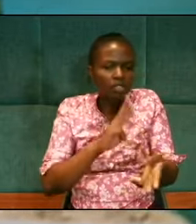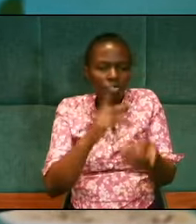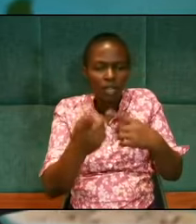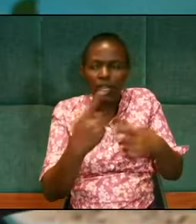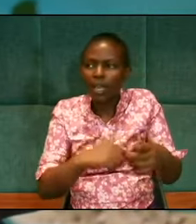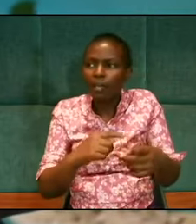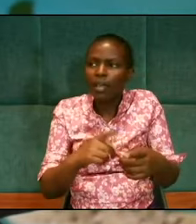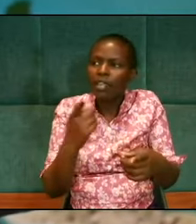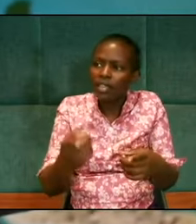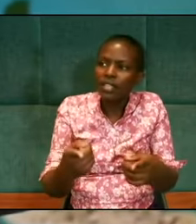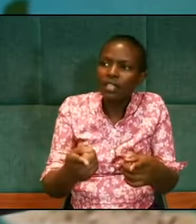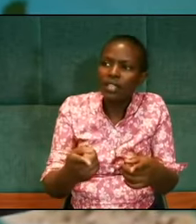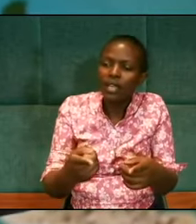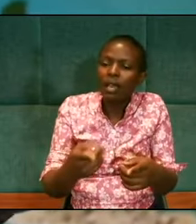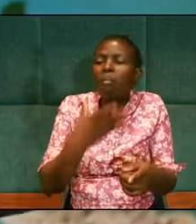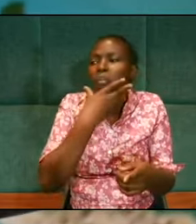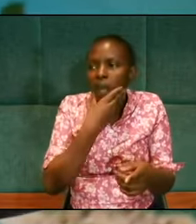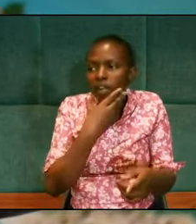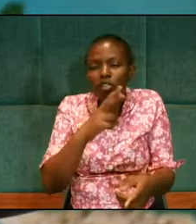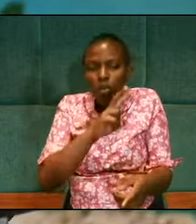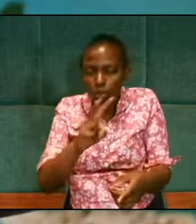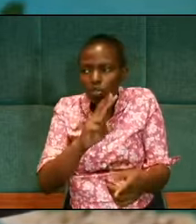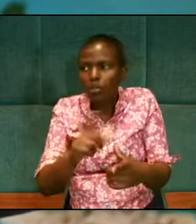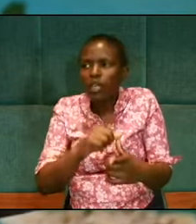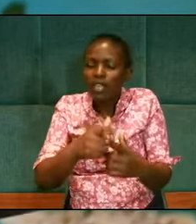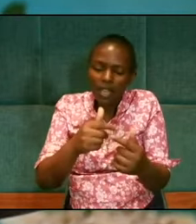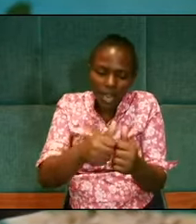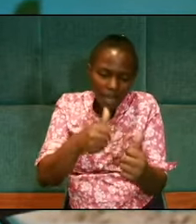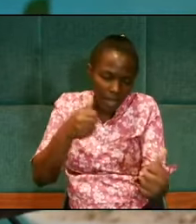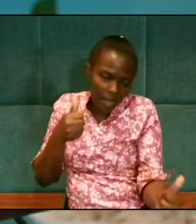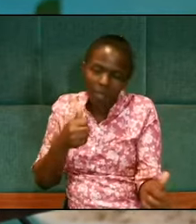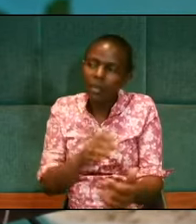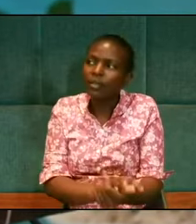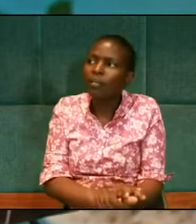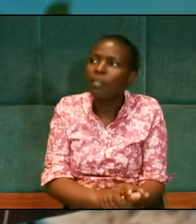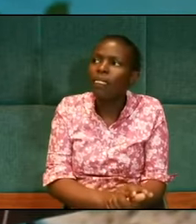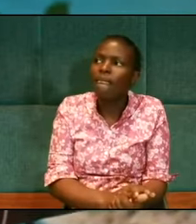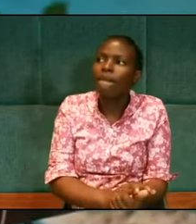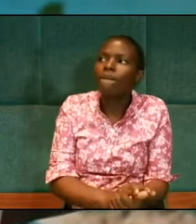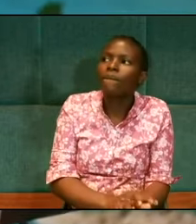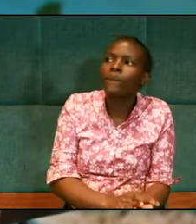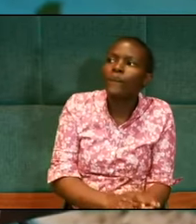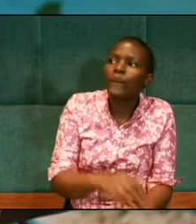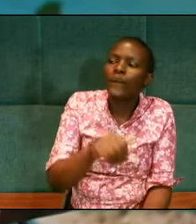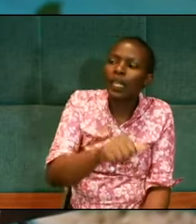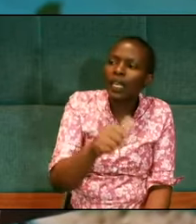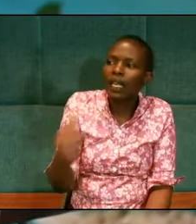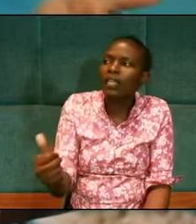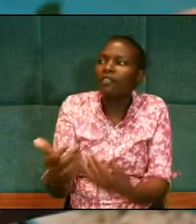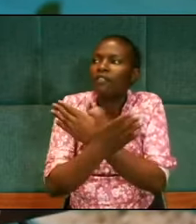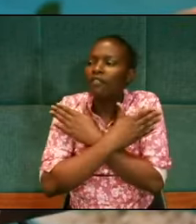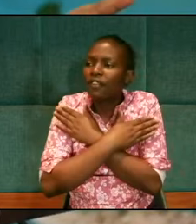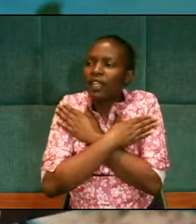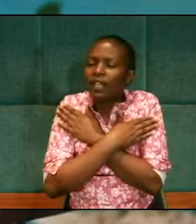my sister, that guy, watch out. She makes you an enemy. Ellen White says, anyone, a friend who